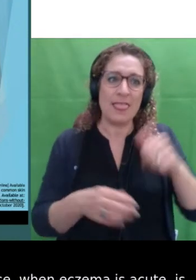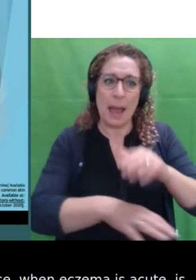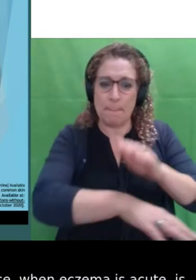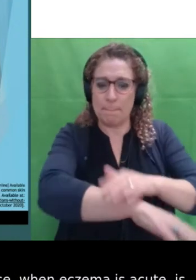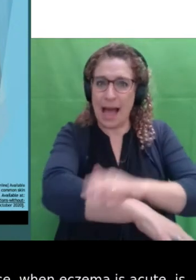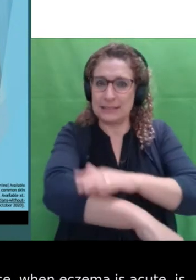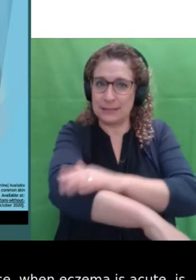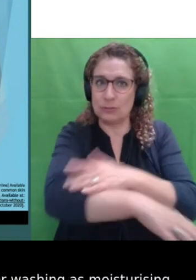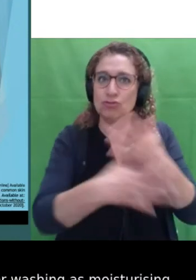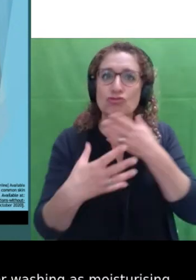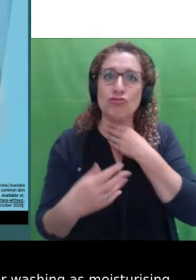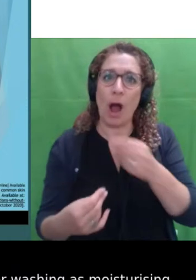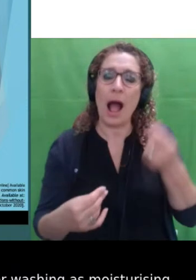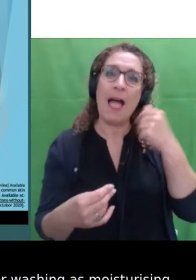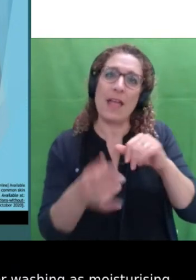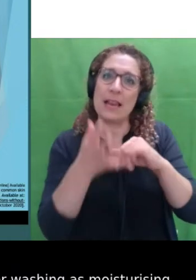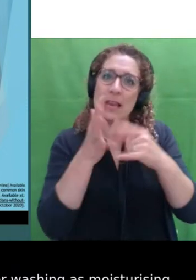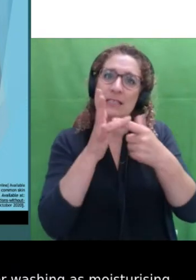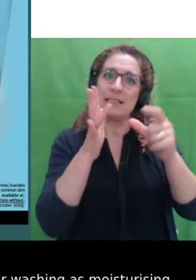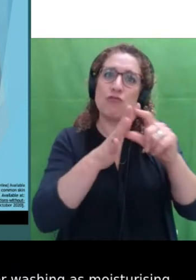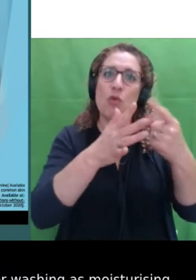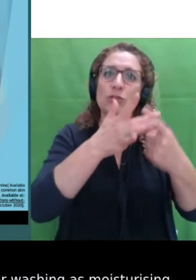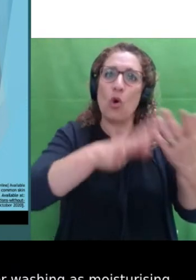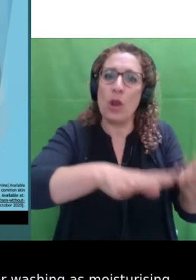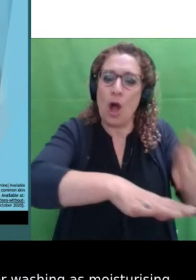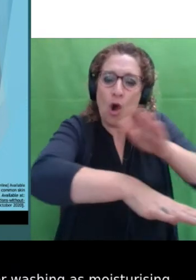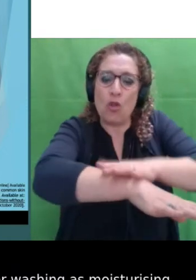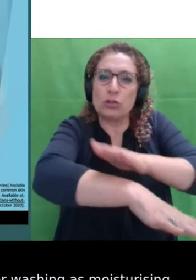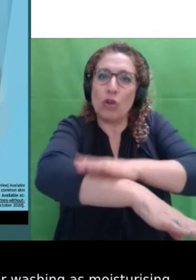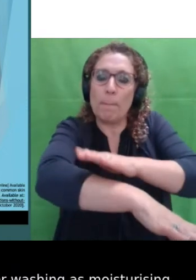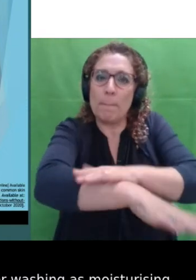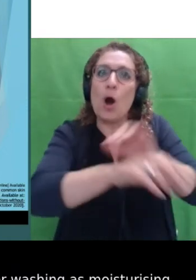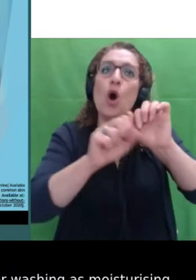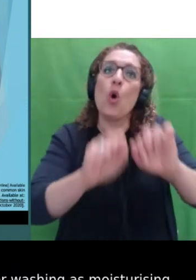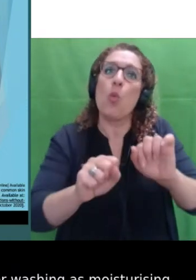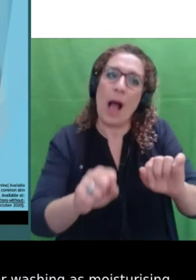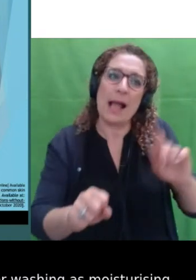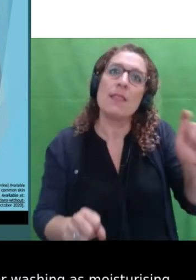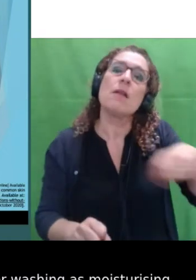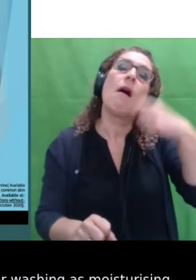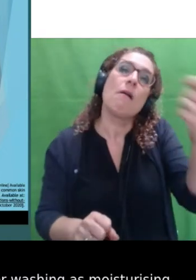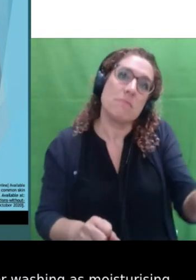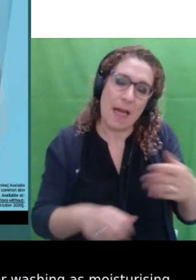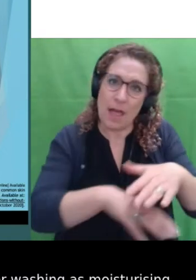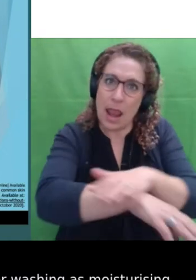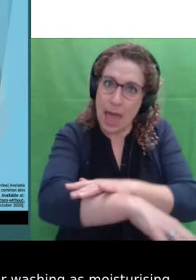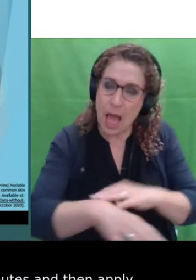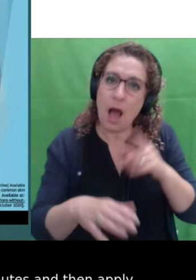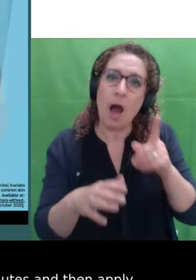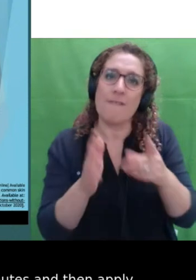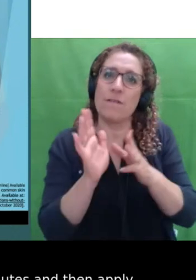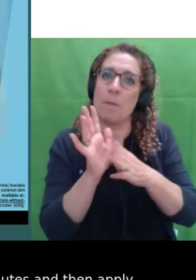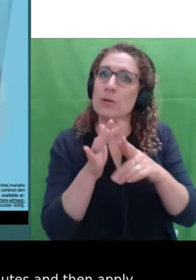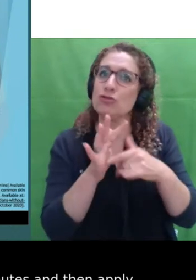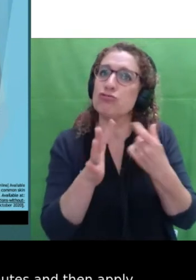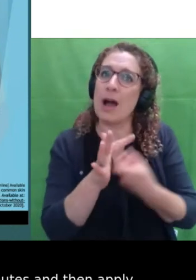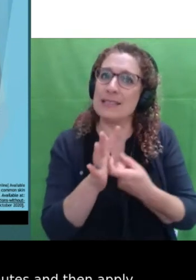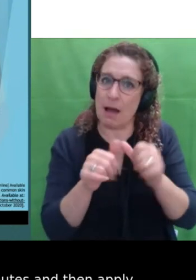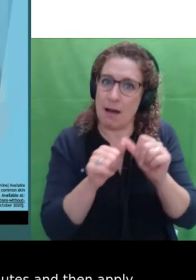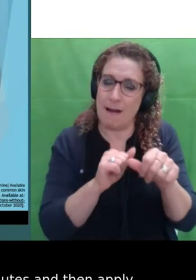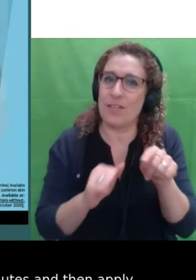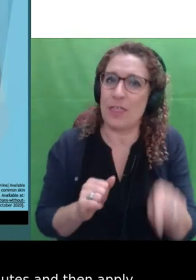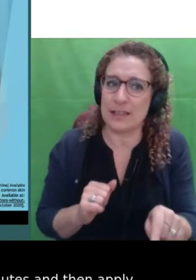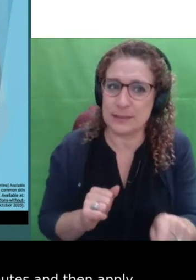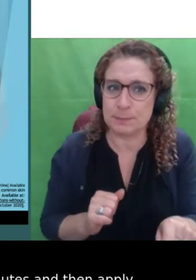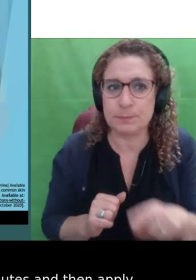steroid on the inflamed areas wait 30 minutes and then apply another layer of moisturizer the only exception to that